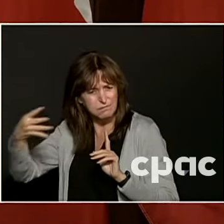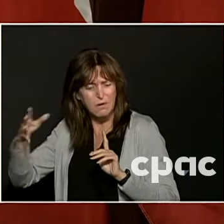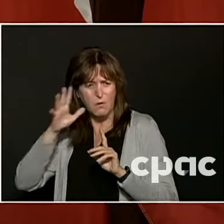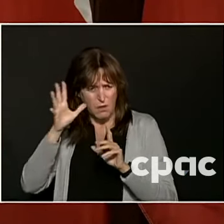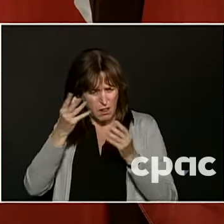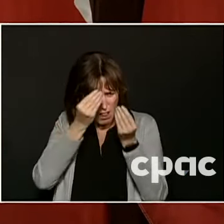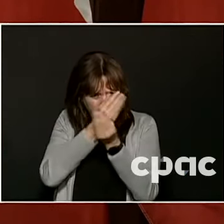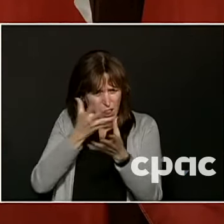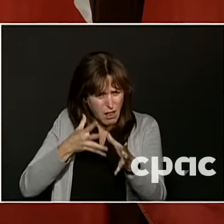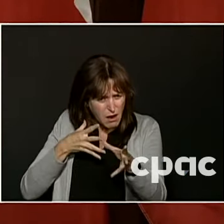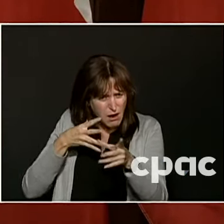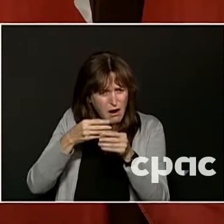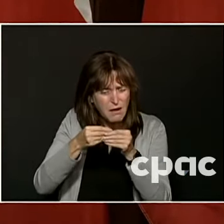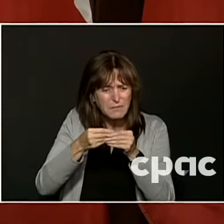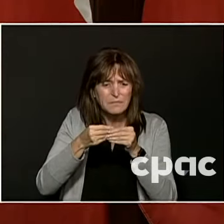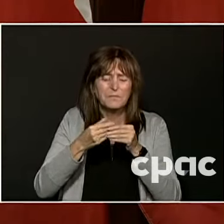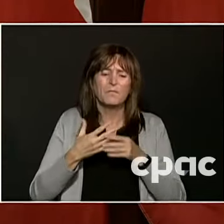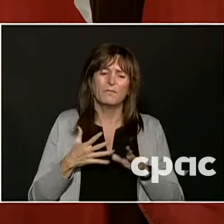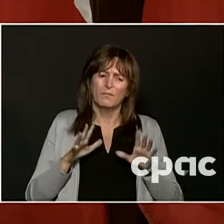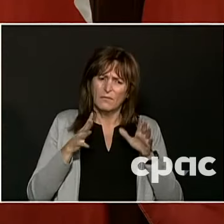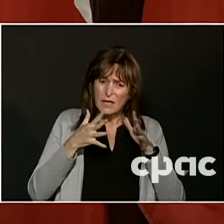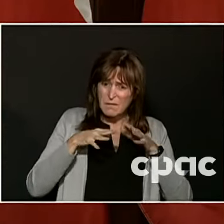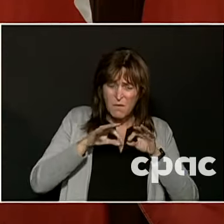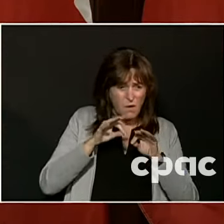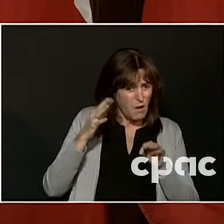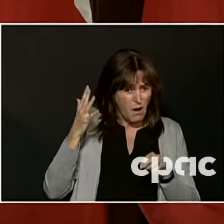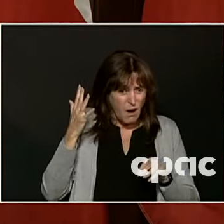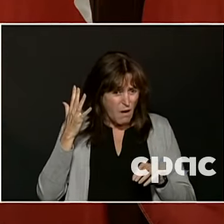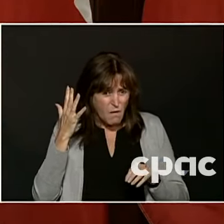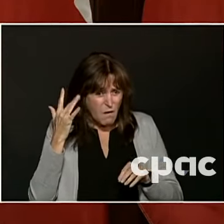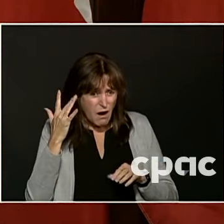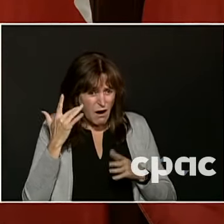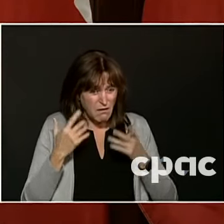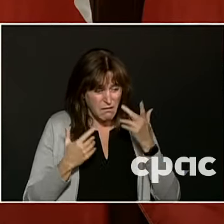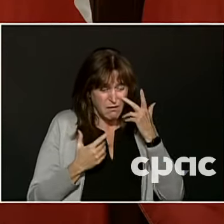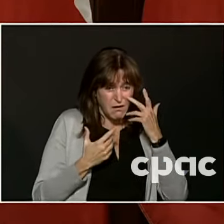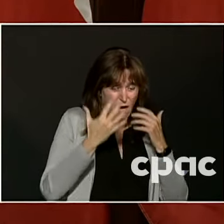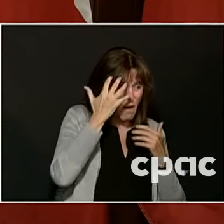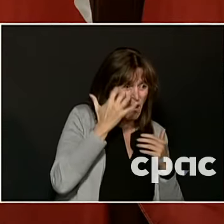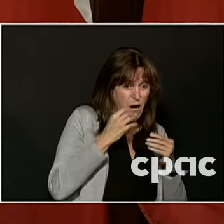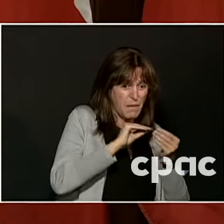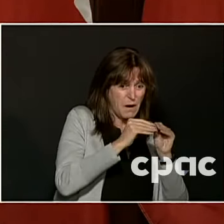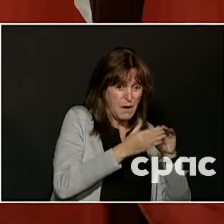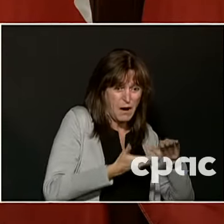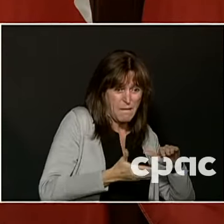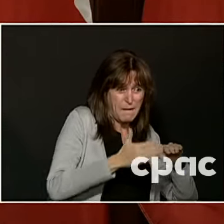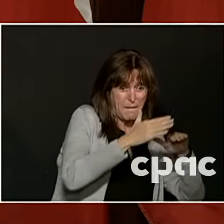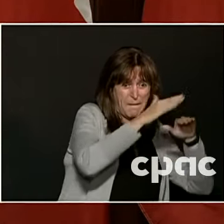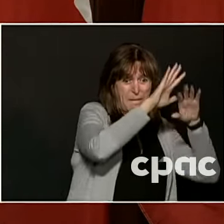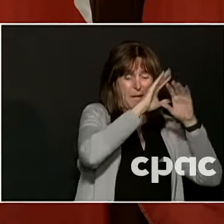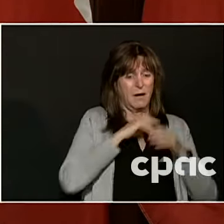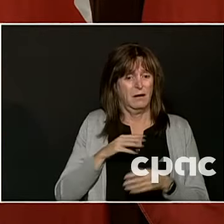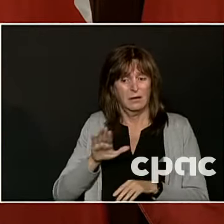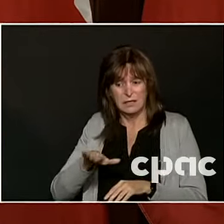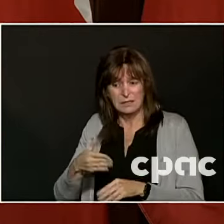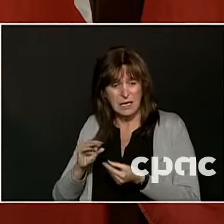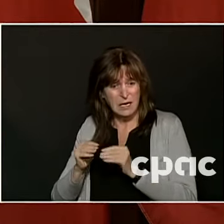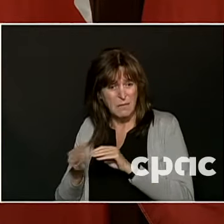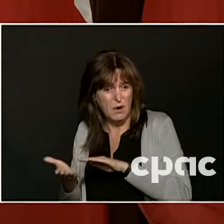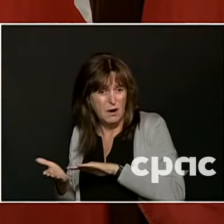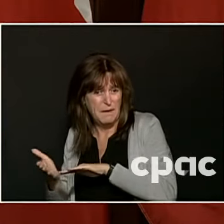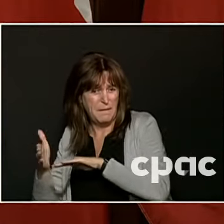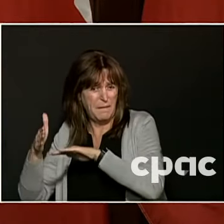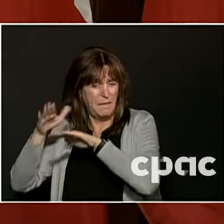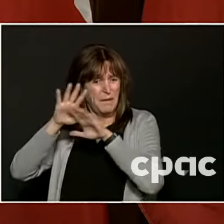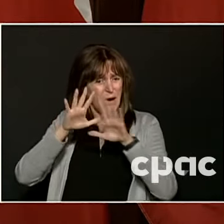our cases, hospitalizations and deaths have continued to rise. So it's a critical time for our province. And so I think it's important.